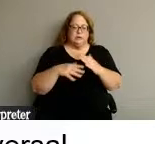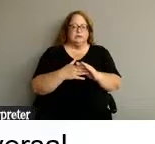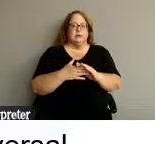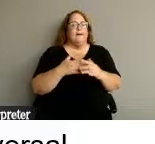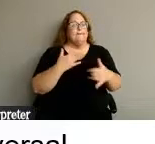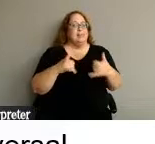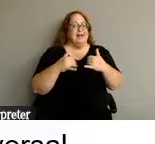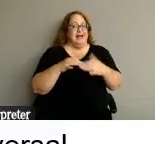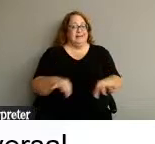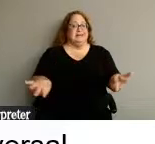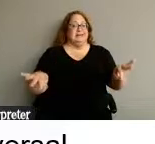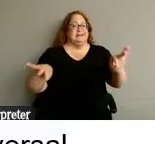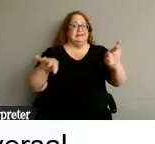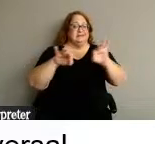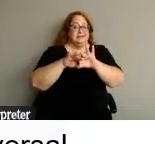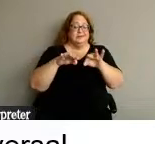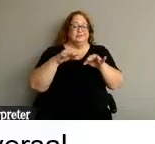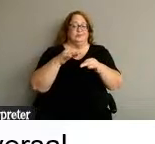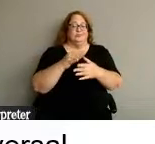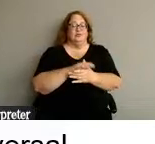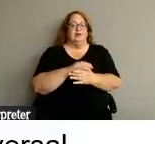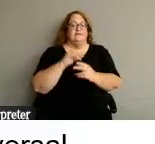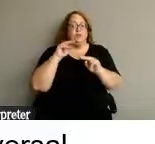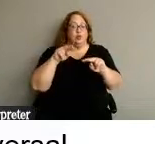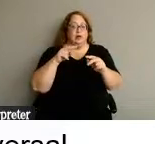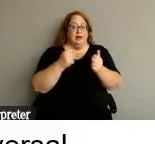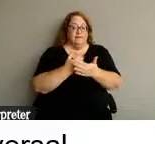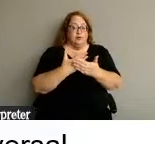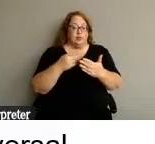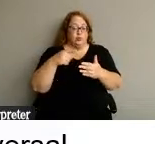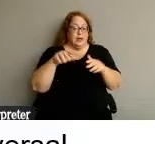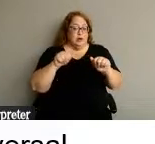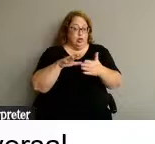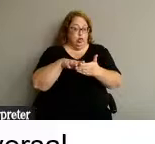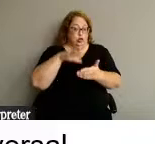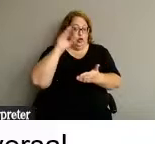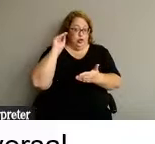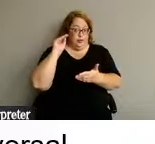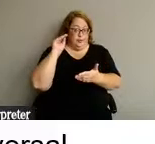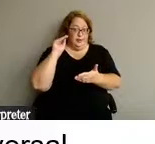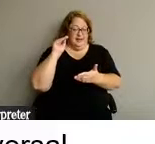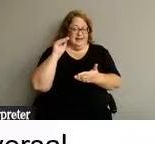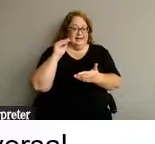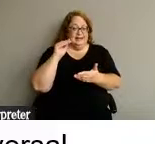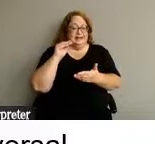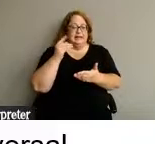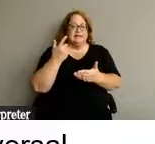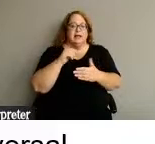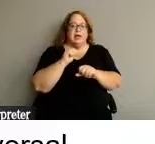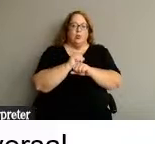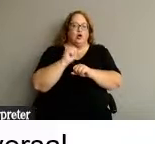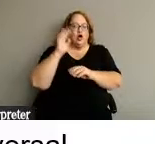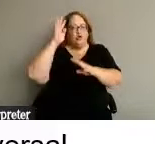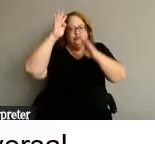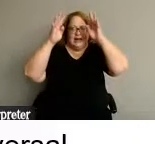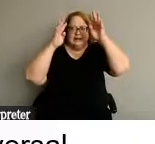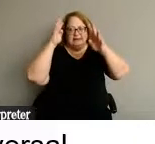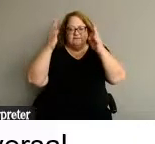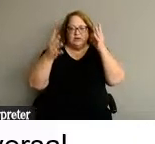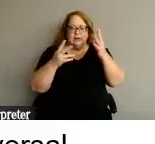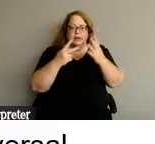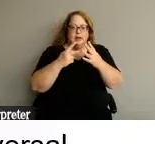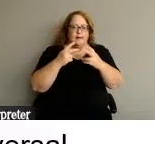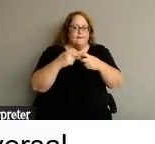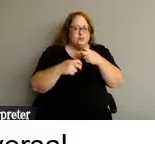is an essential component, and if you look at all the things that you are able to learn there, it's basically working on creativity, it's working